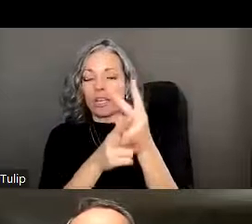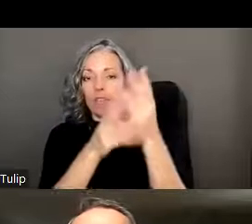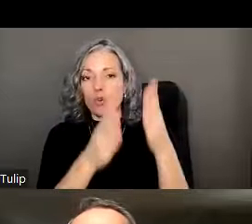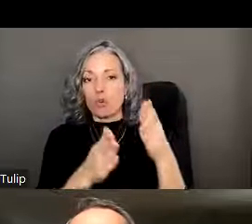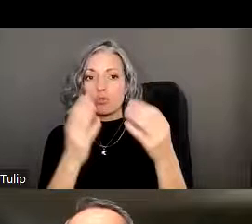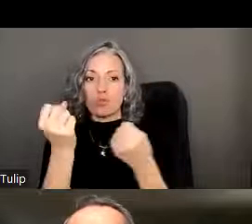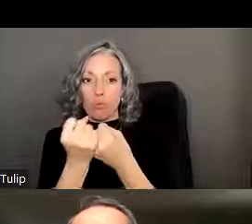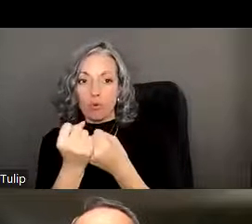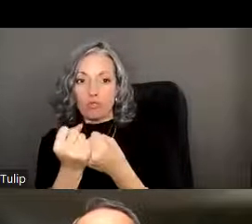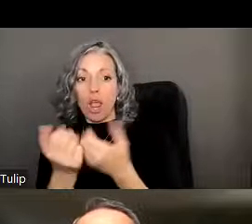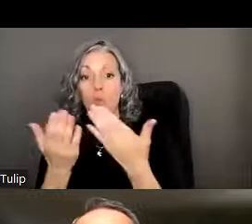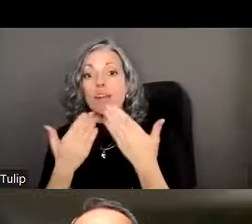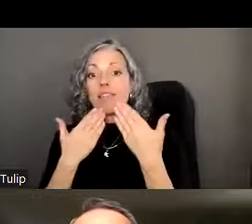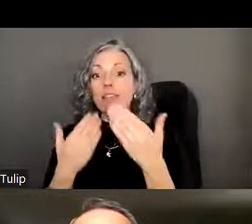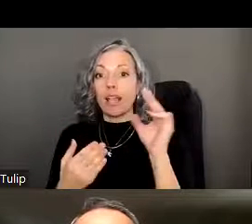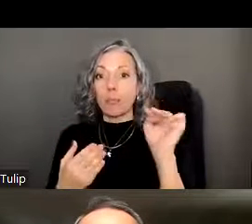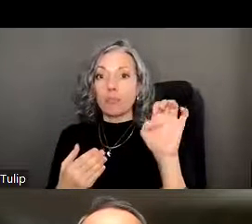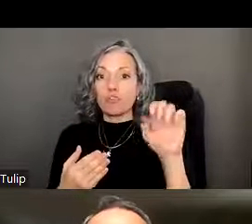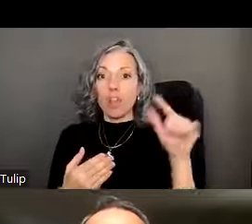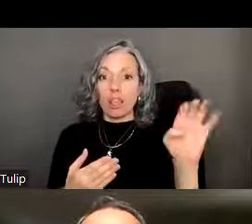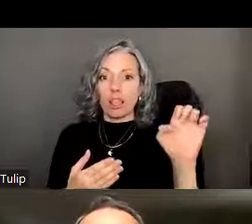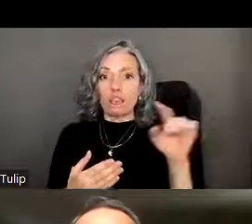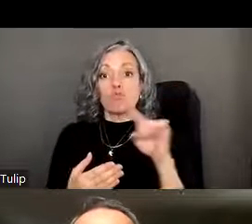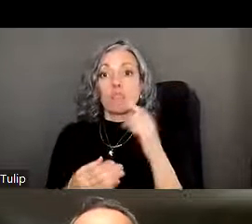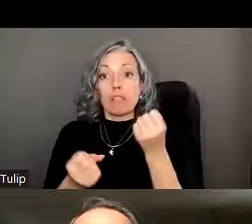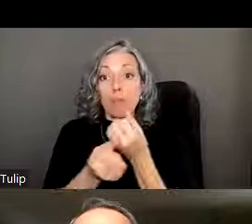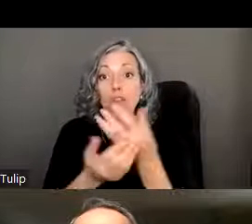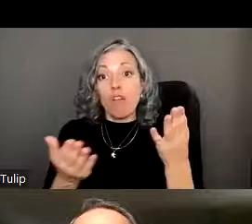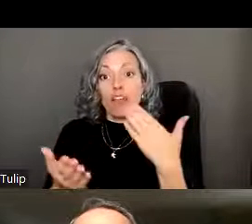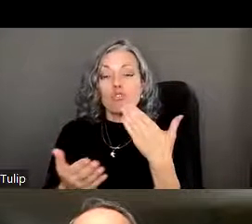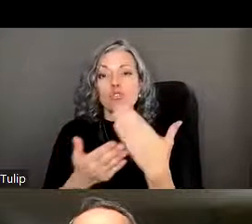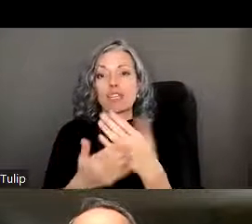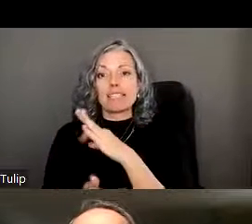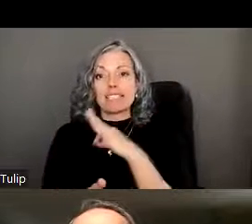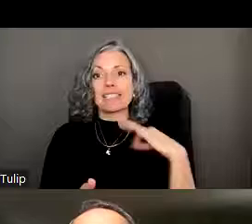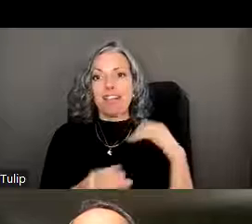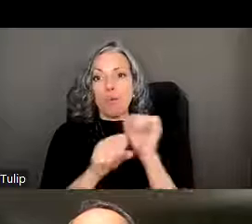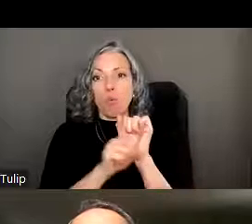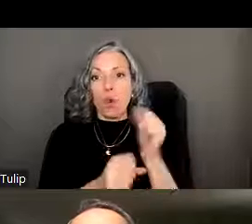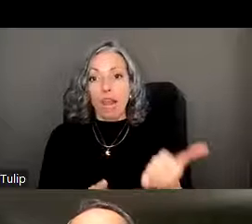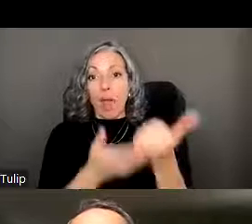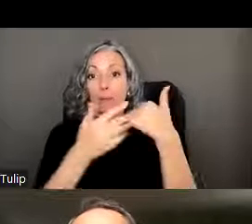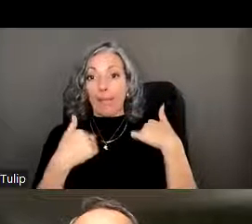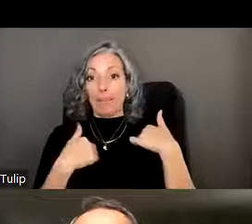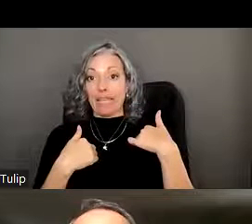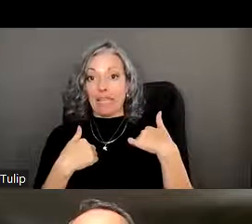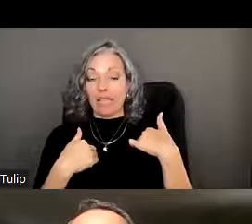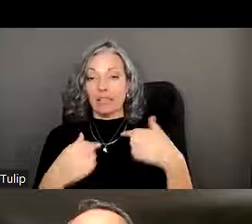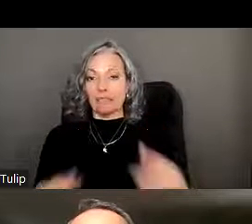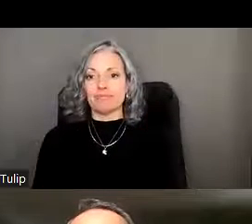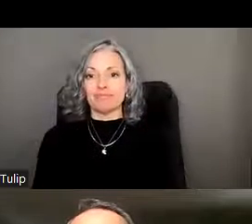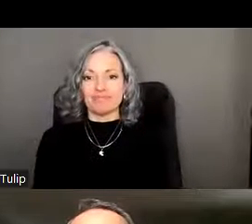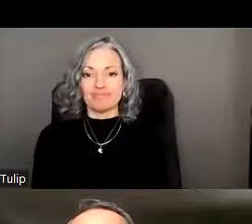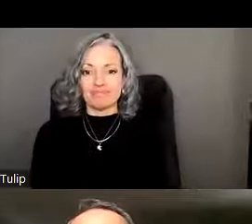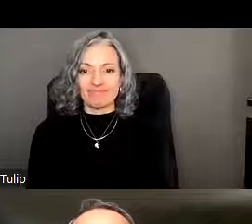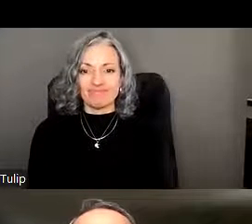to thank Michelle for really providing great staff work, helping me and Dr. Wayne Caniel to